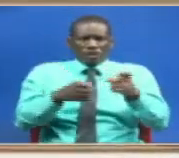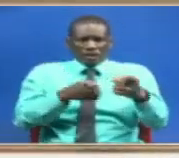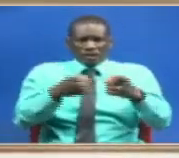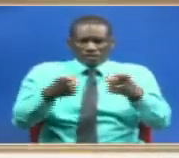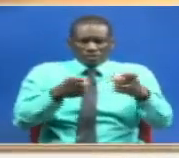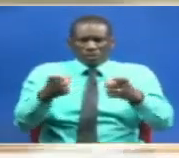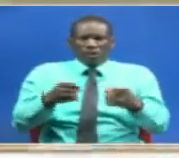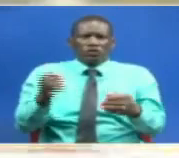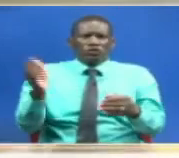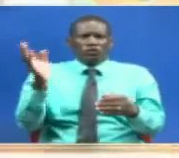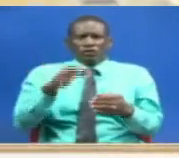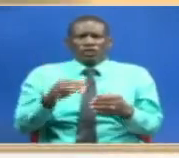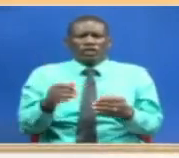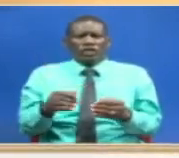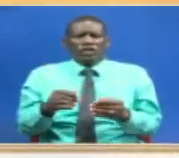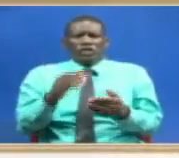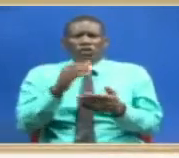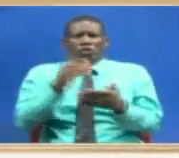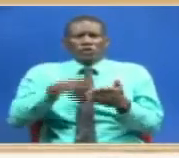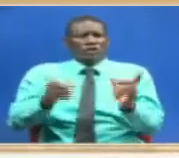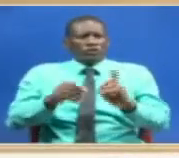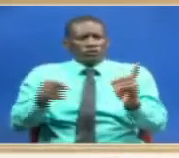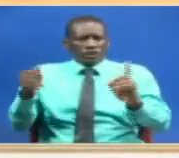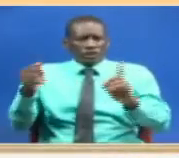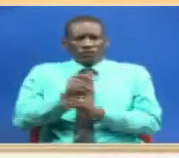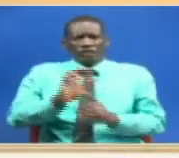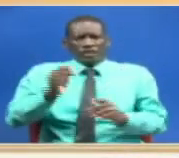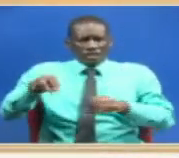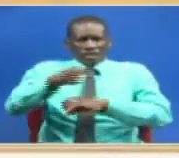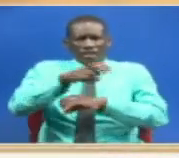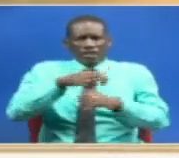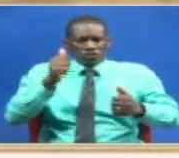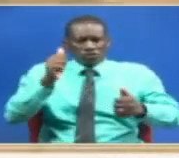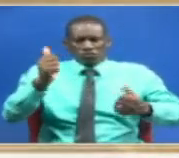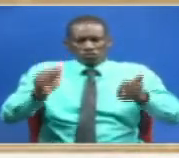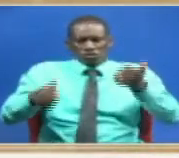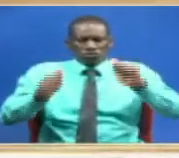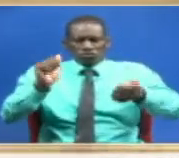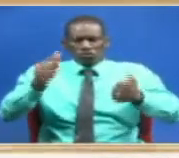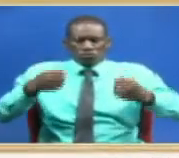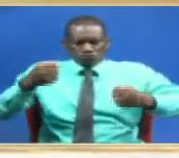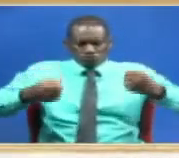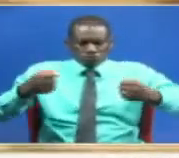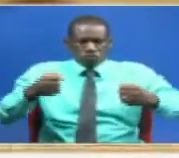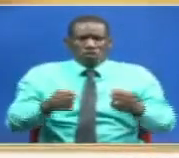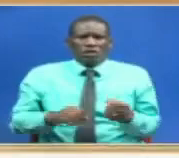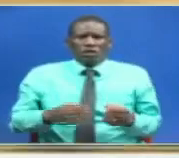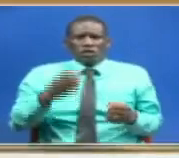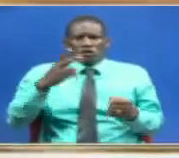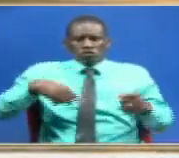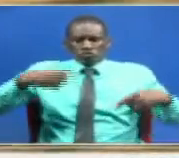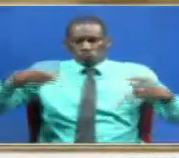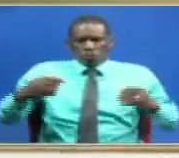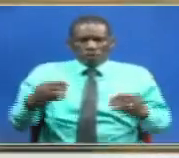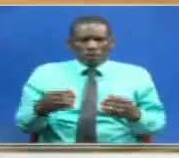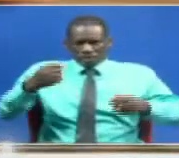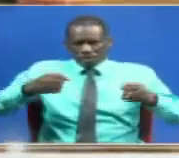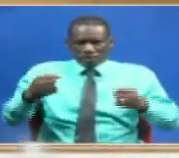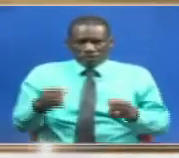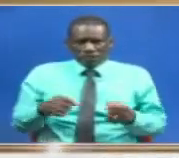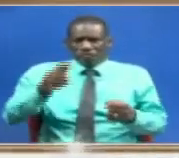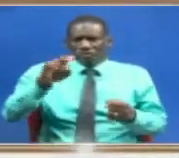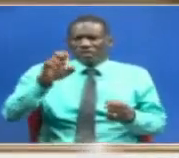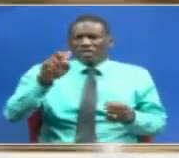feat not achieved before in the Kenya National Autocross Championship. His two wins in the two-wheel drive non-turbo